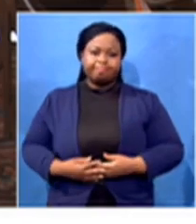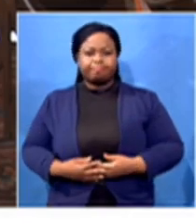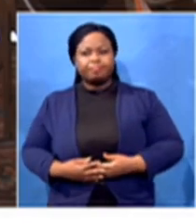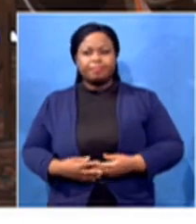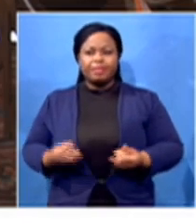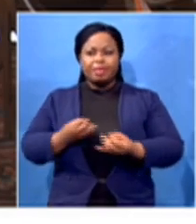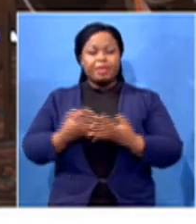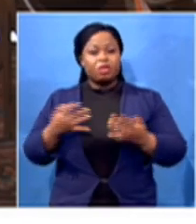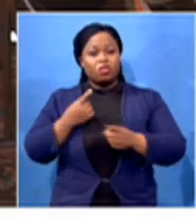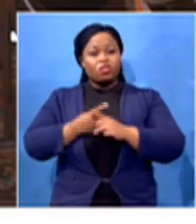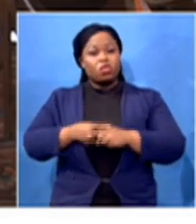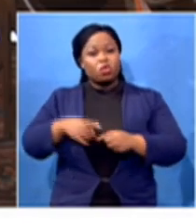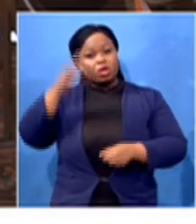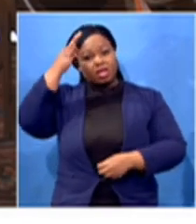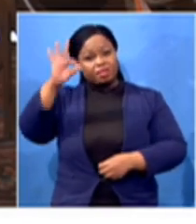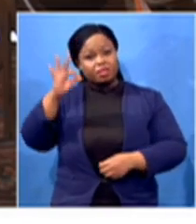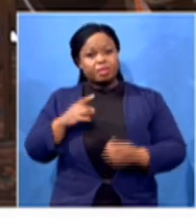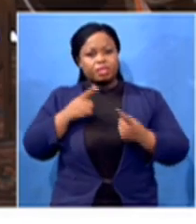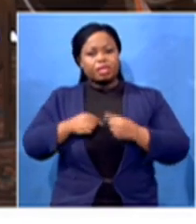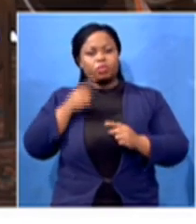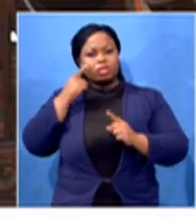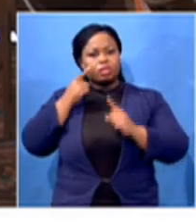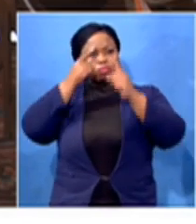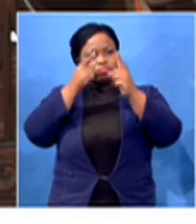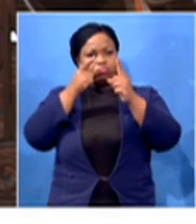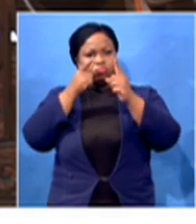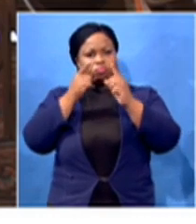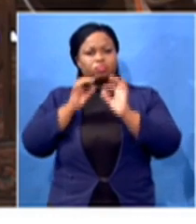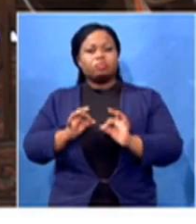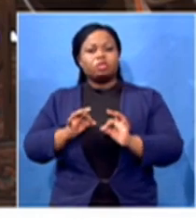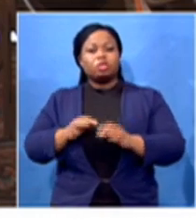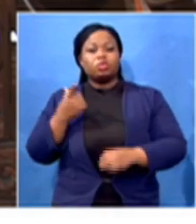configuration or government configuration that was intended to